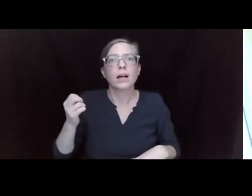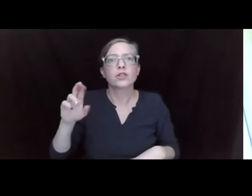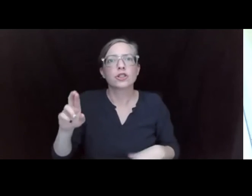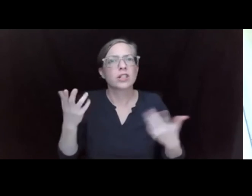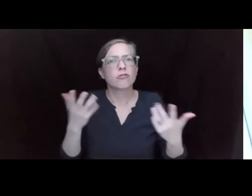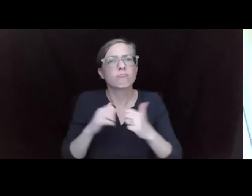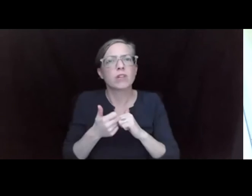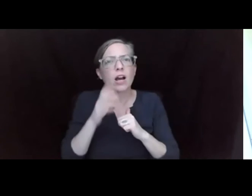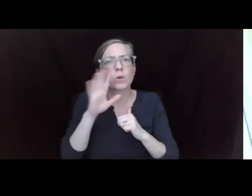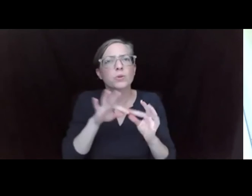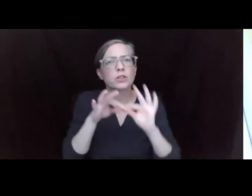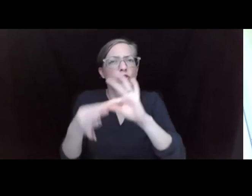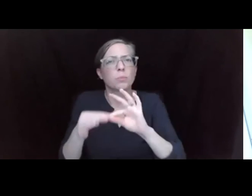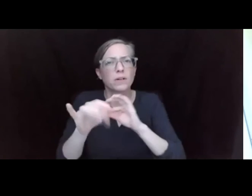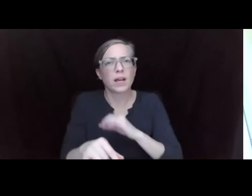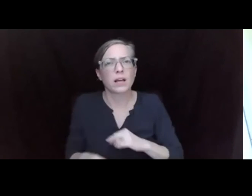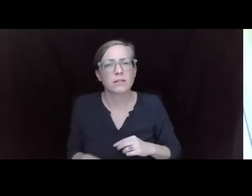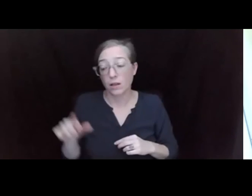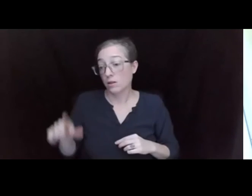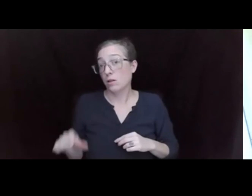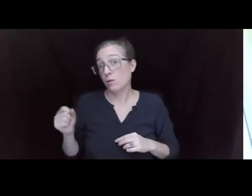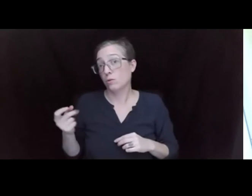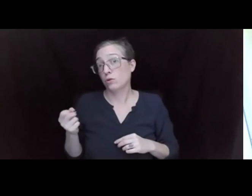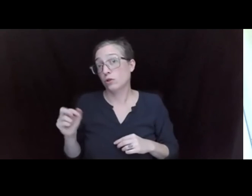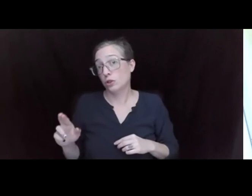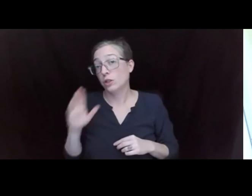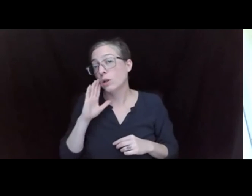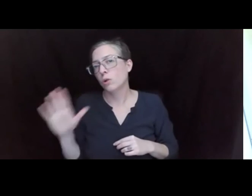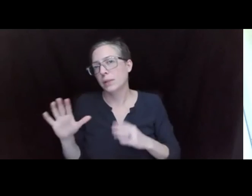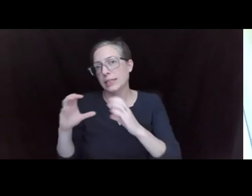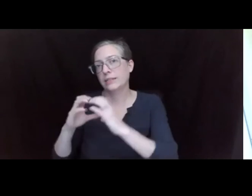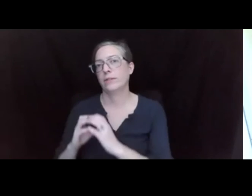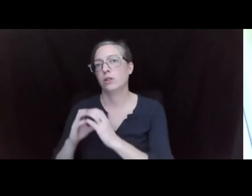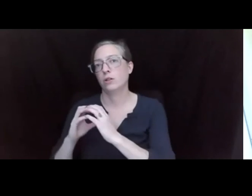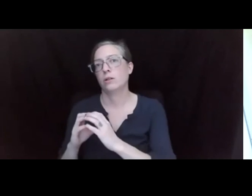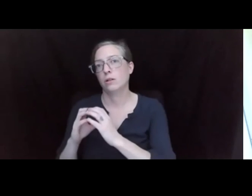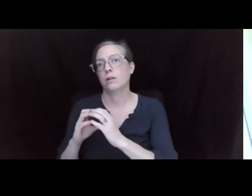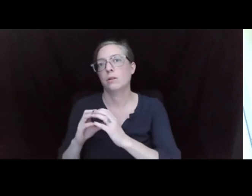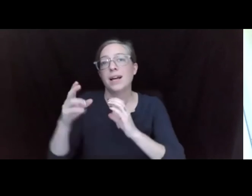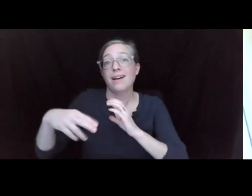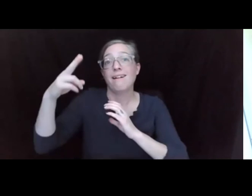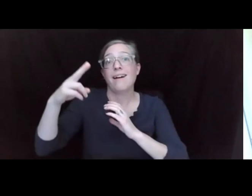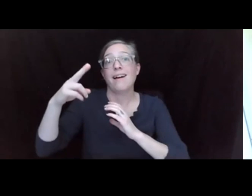that? Because in the low shear field, it'll be a sphere, no question. In a high shear field, it'll